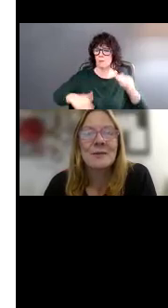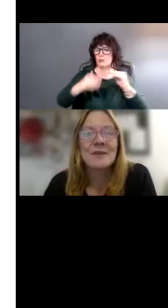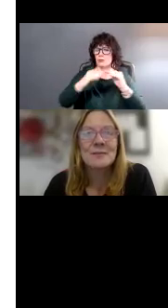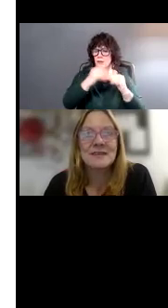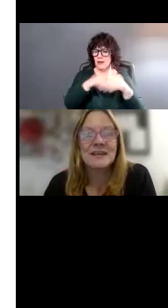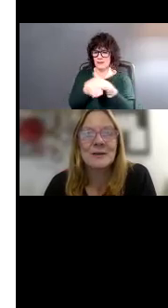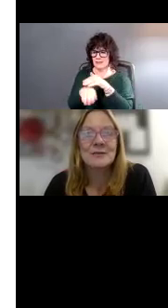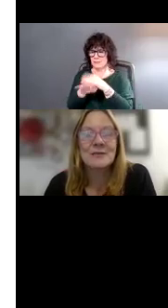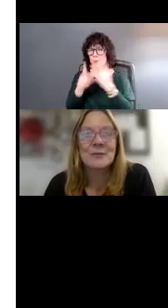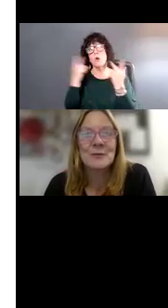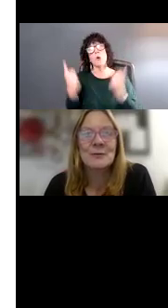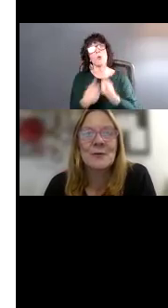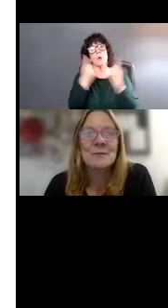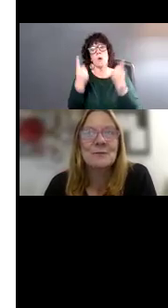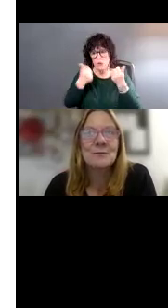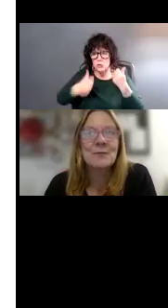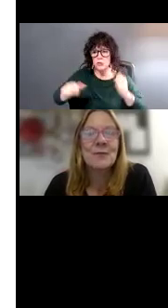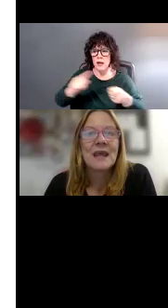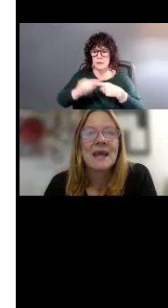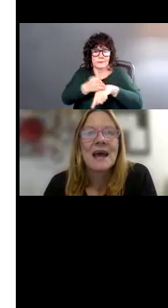We are aiming to be as inclusive as possible.